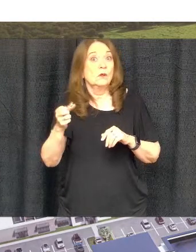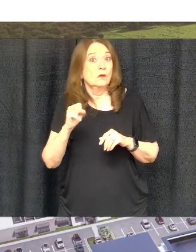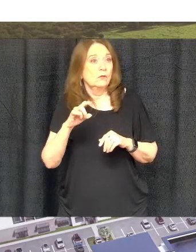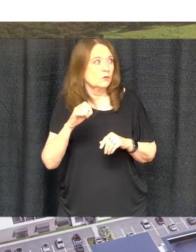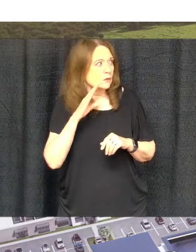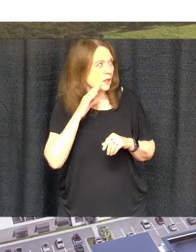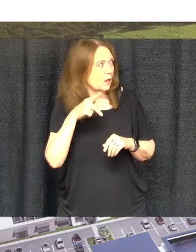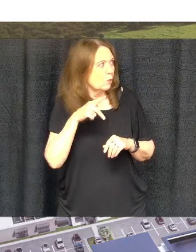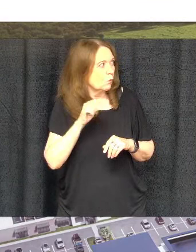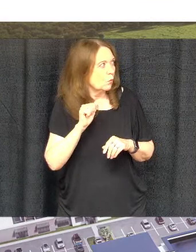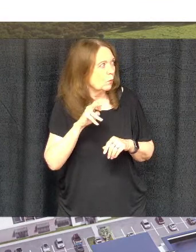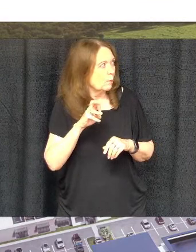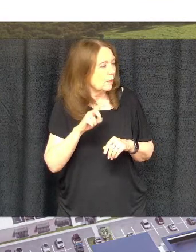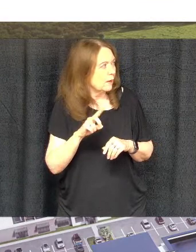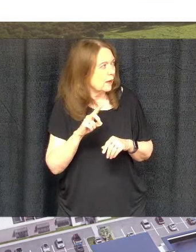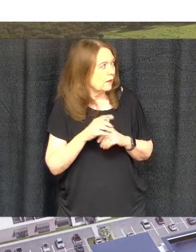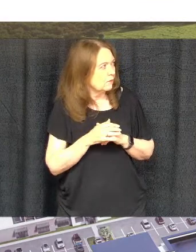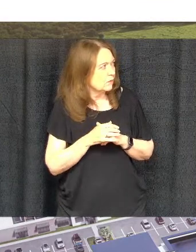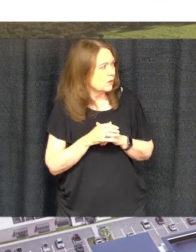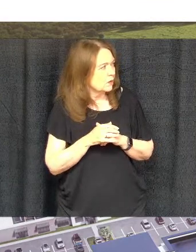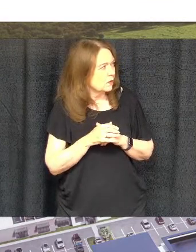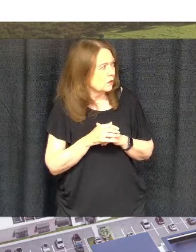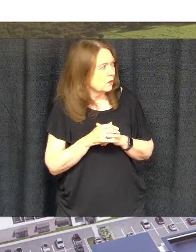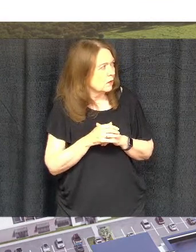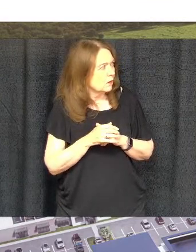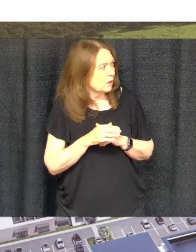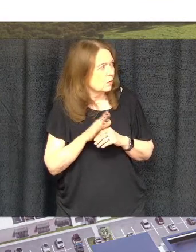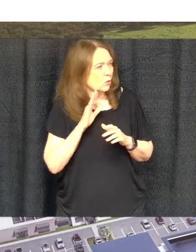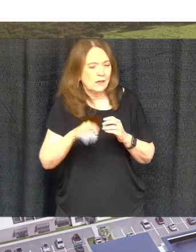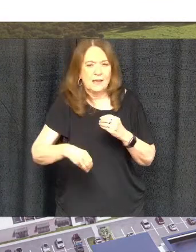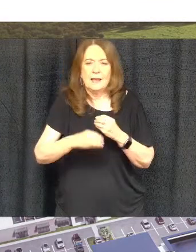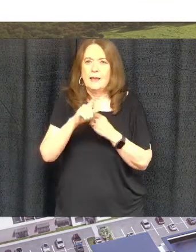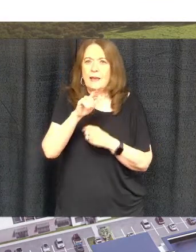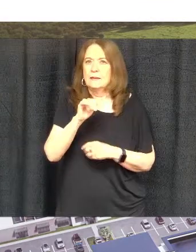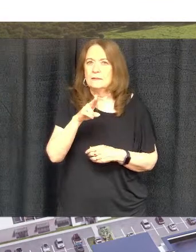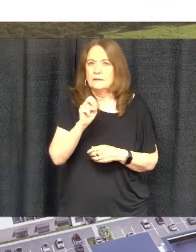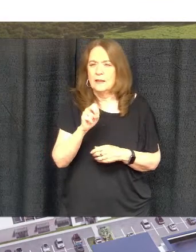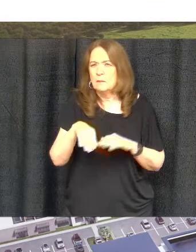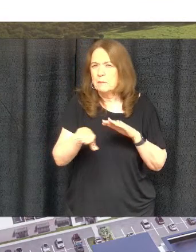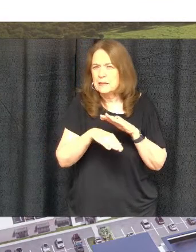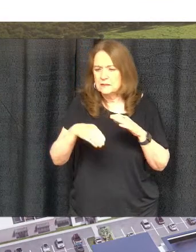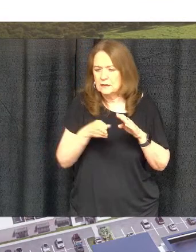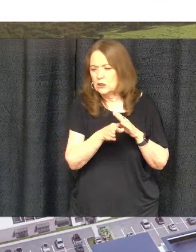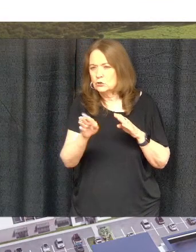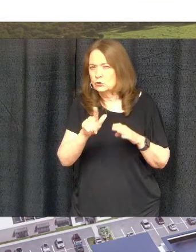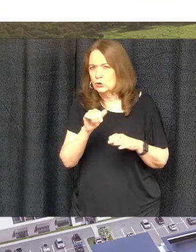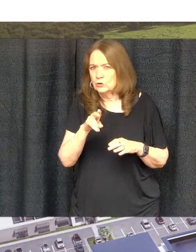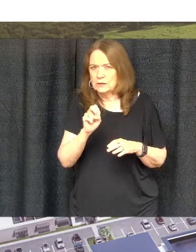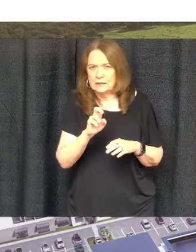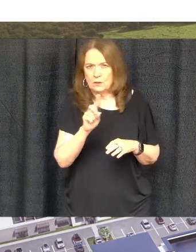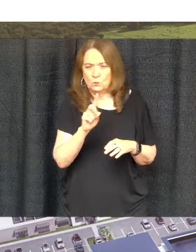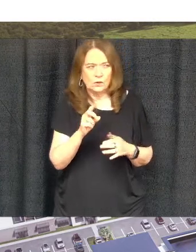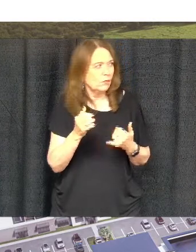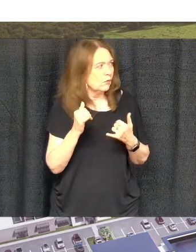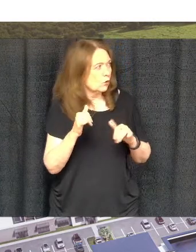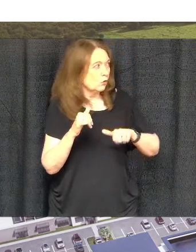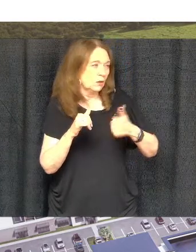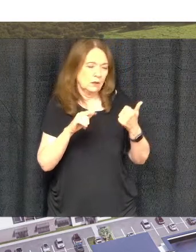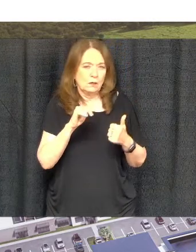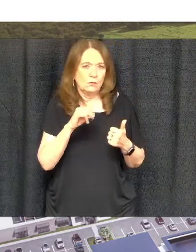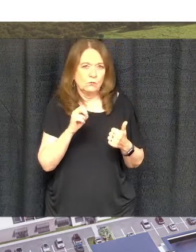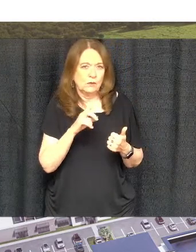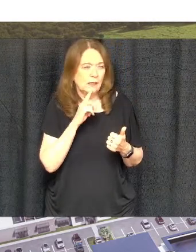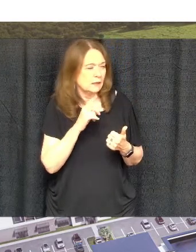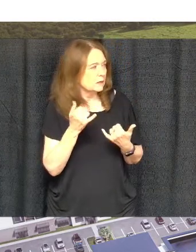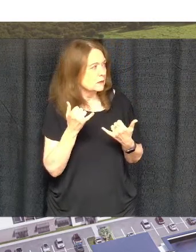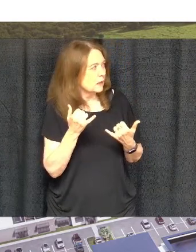taken or needed for the widening. They're going to add a lane, basically a turning lane where the current other lane is, and then add another